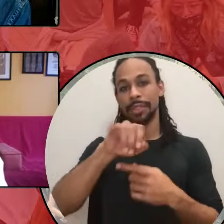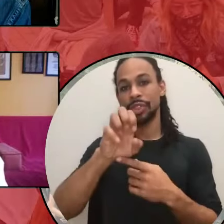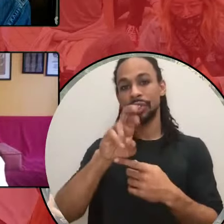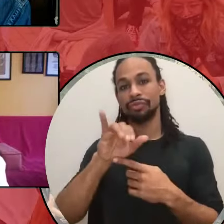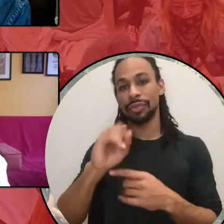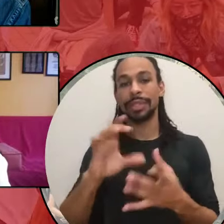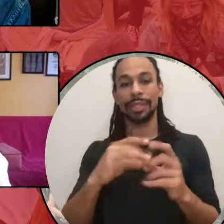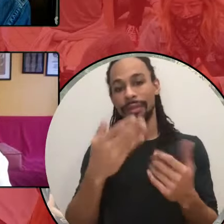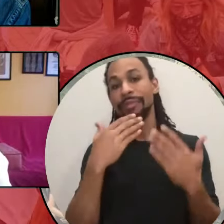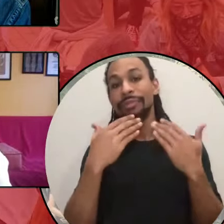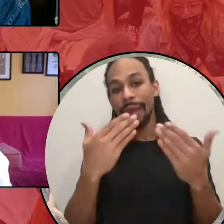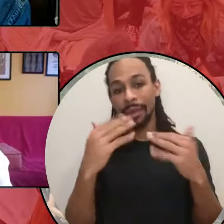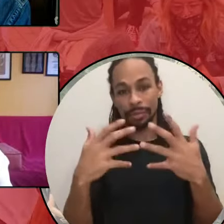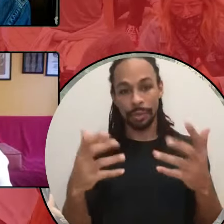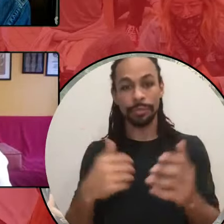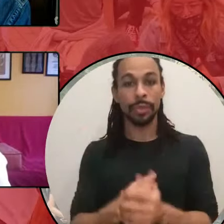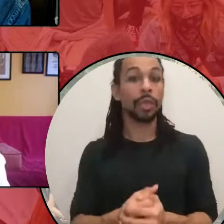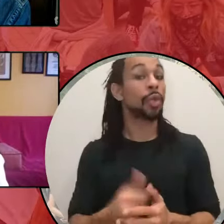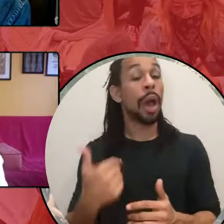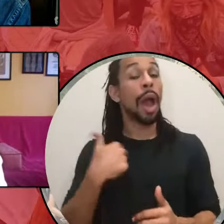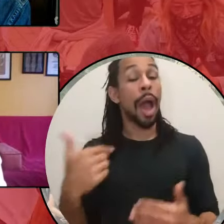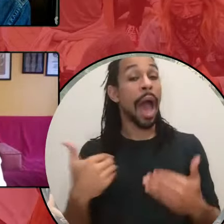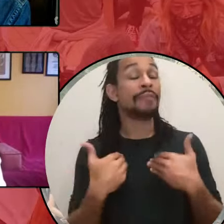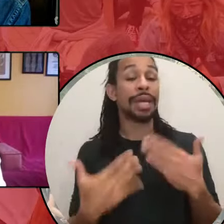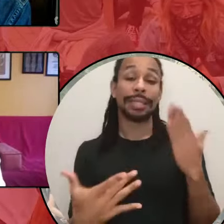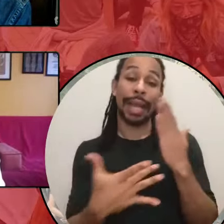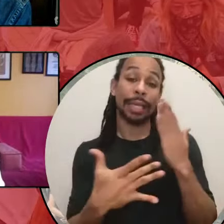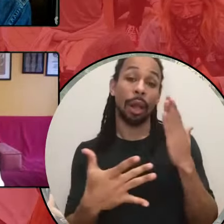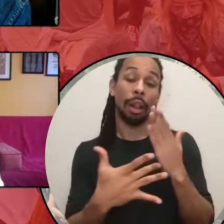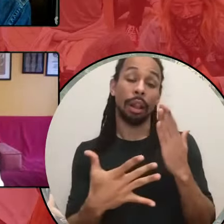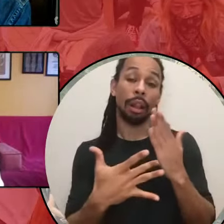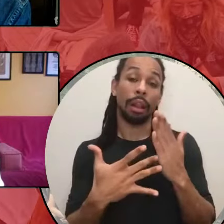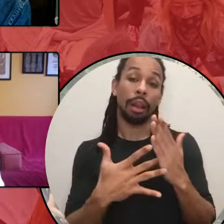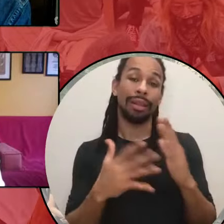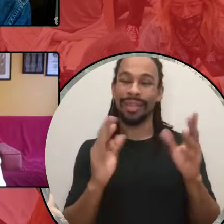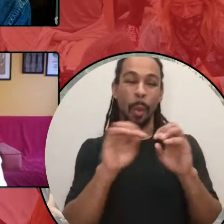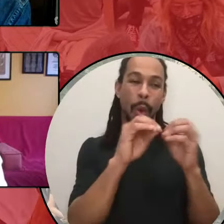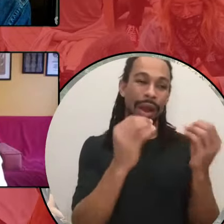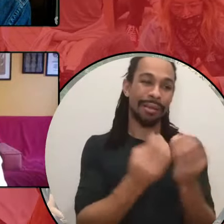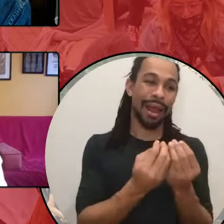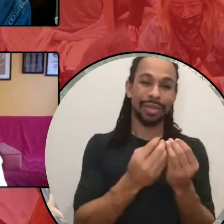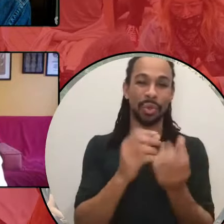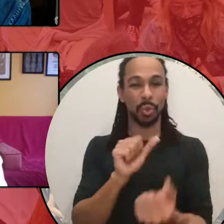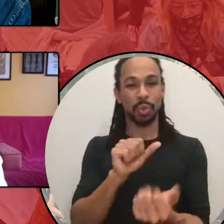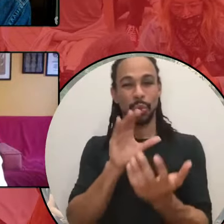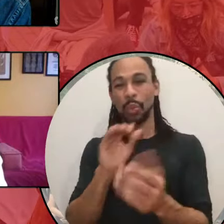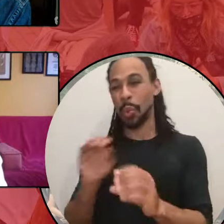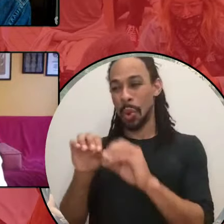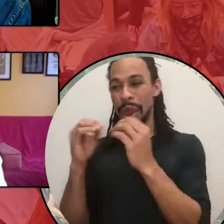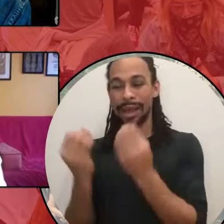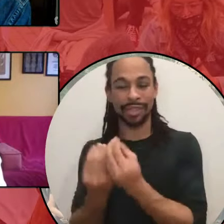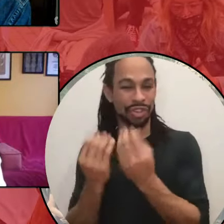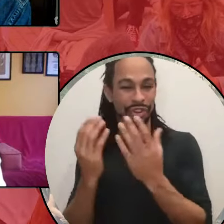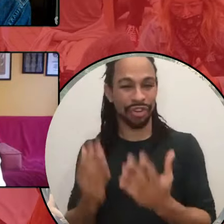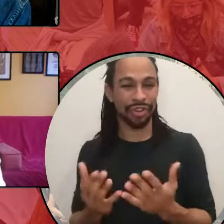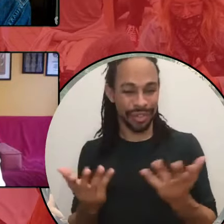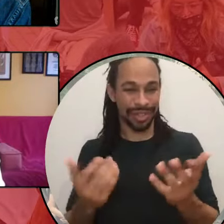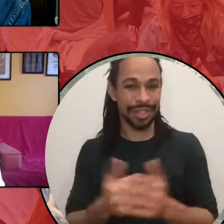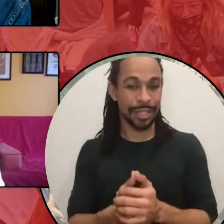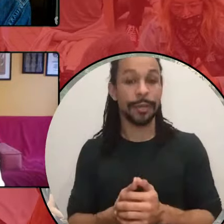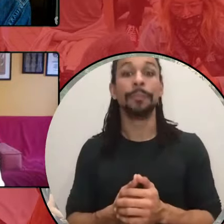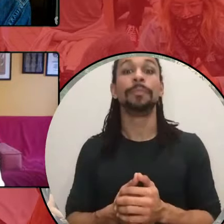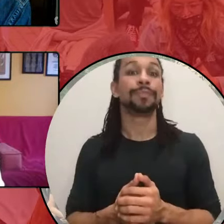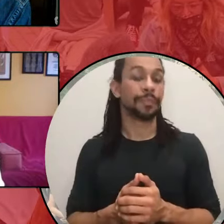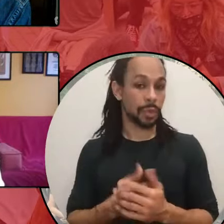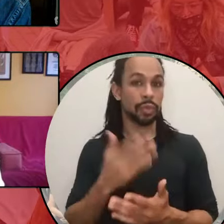So I have like a technical, you know, organizers to organizer question, right? Electoral work means that you're touching a lot of